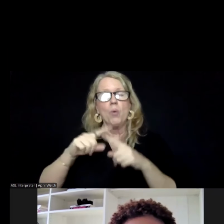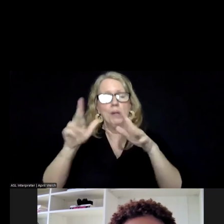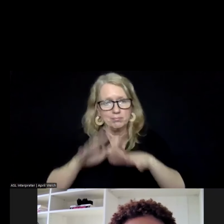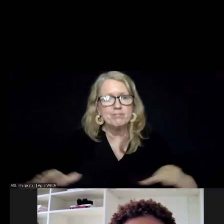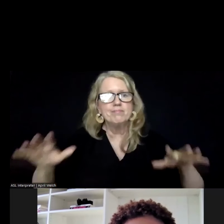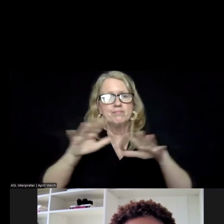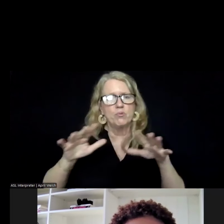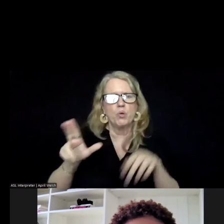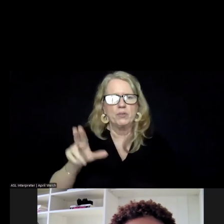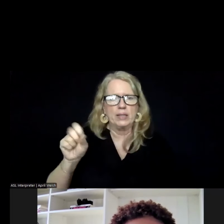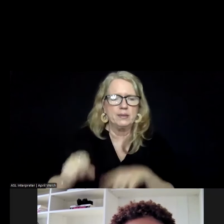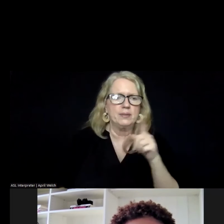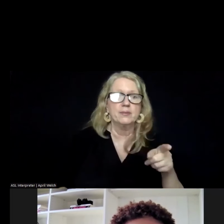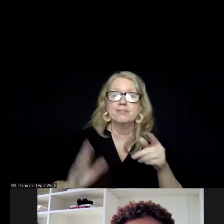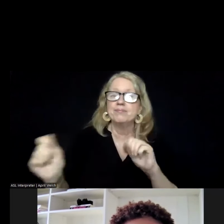Next slide.